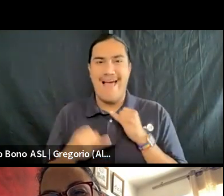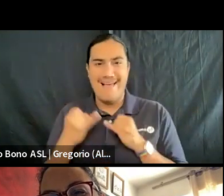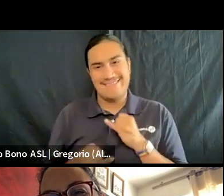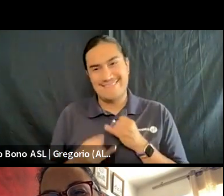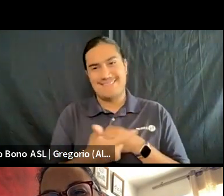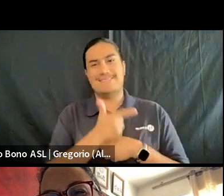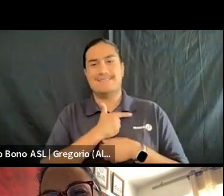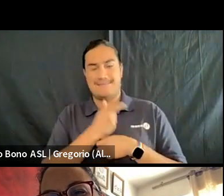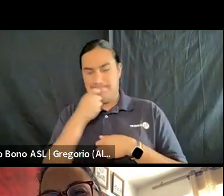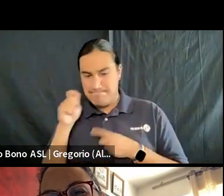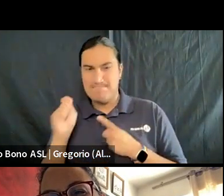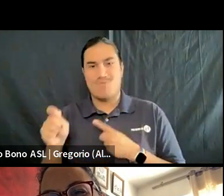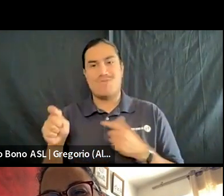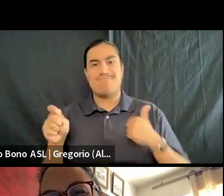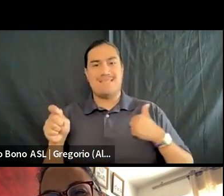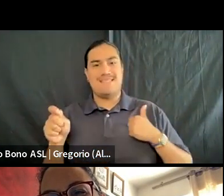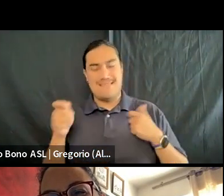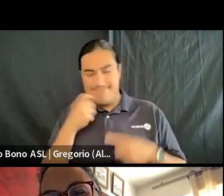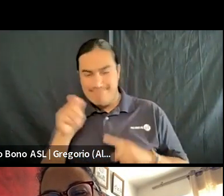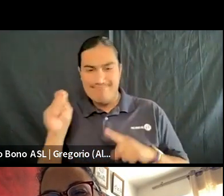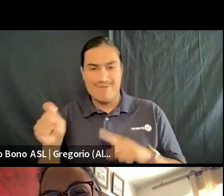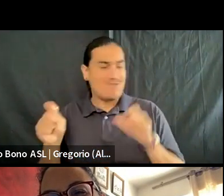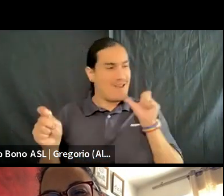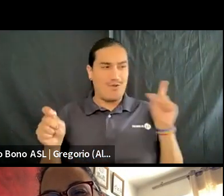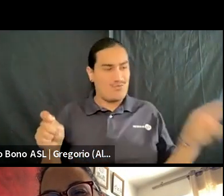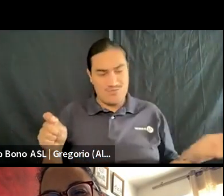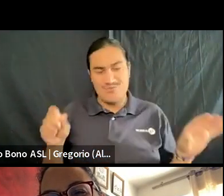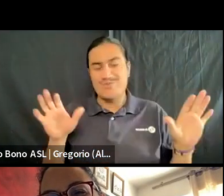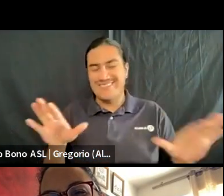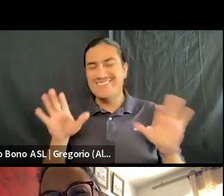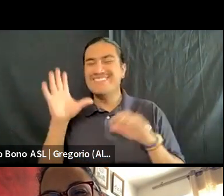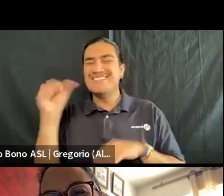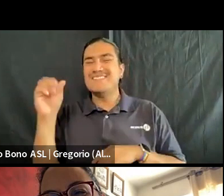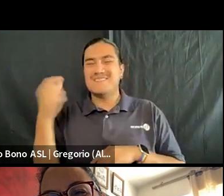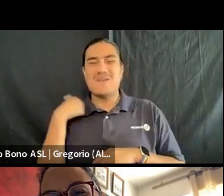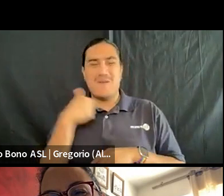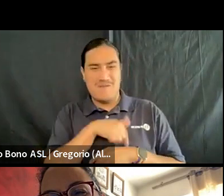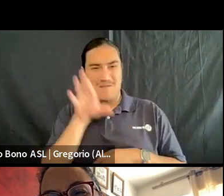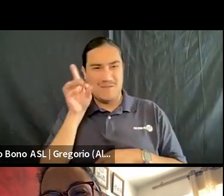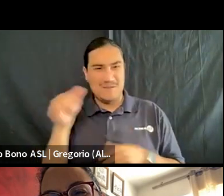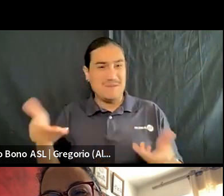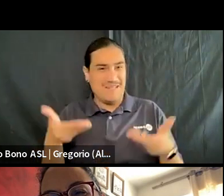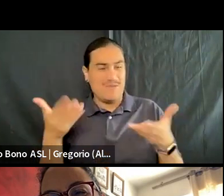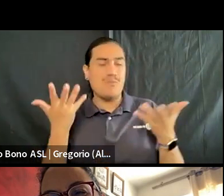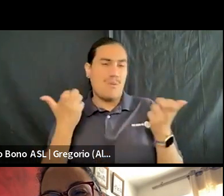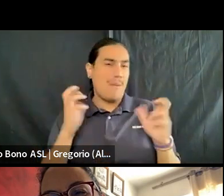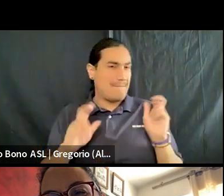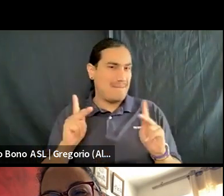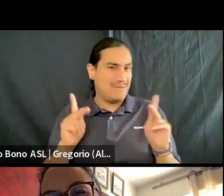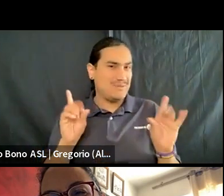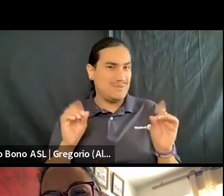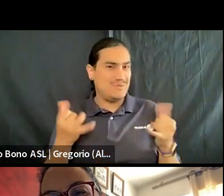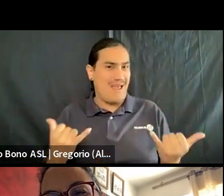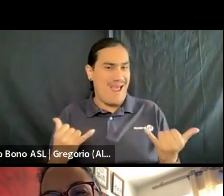I wanna have the last word. Well, here, what we're gonna do, what I like people to do is to, if you have